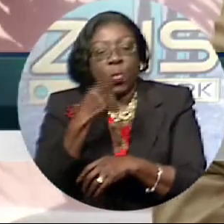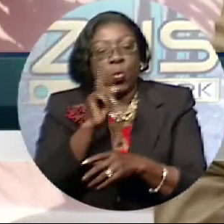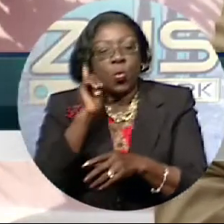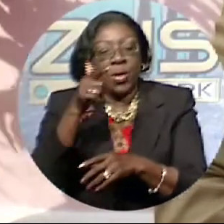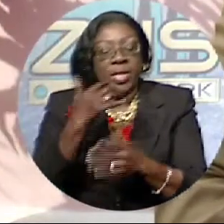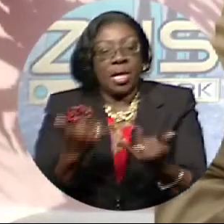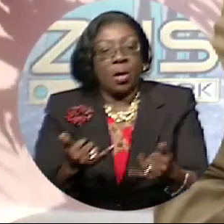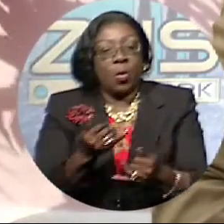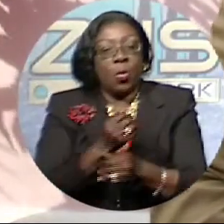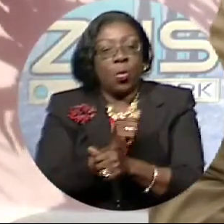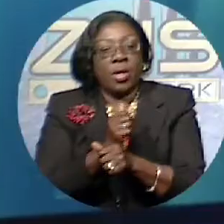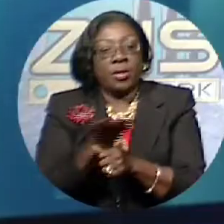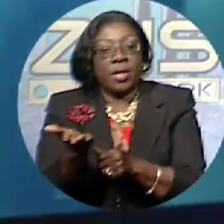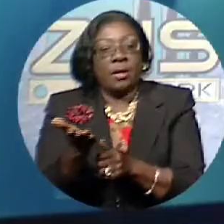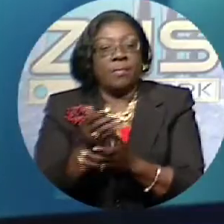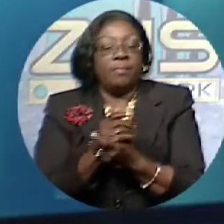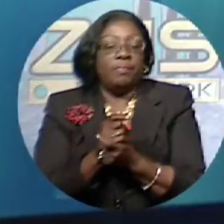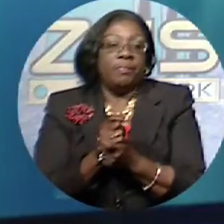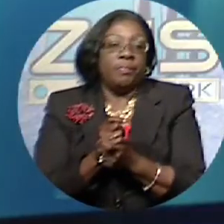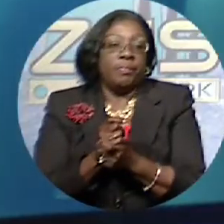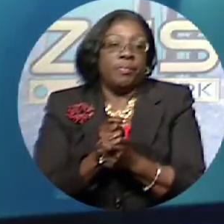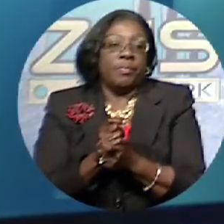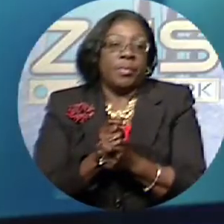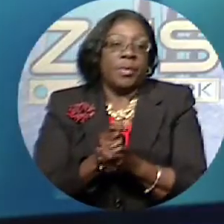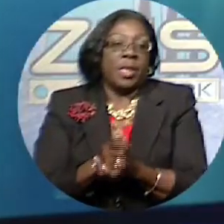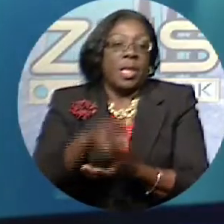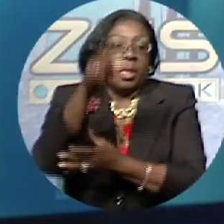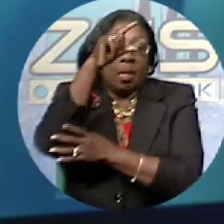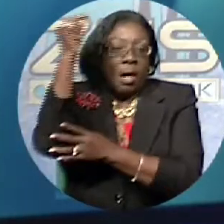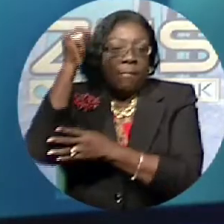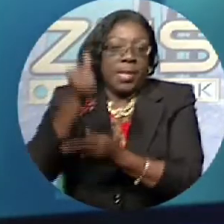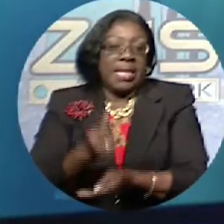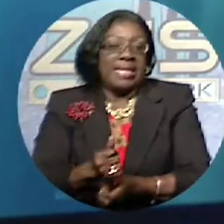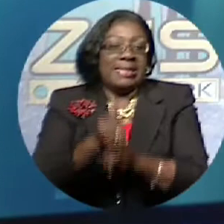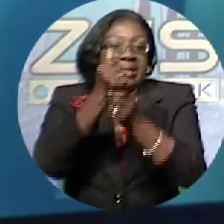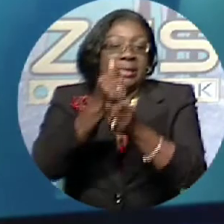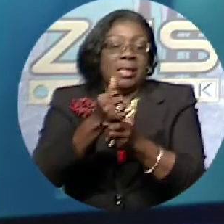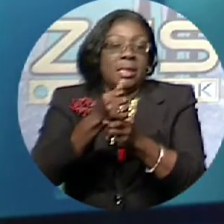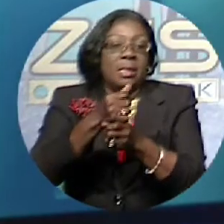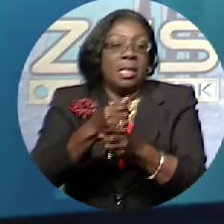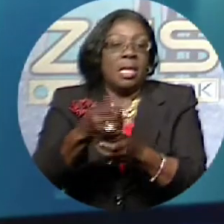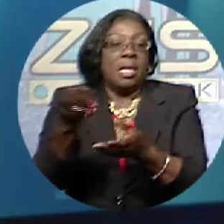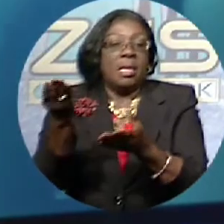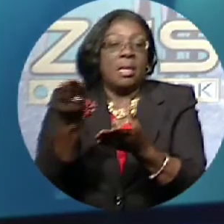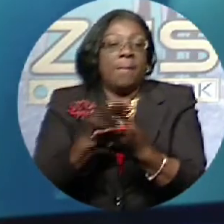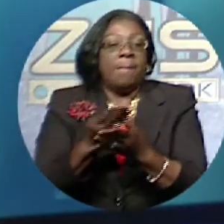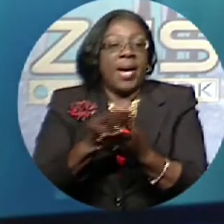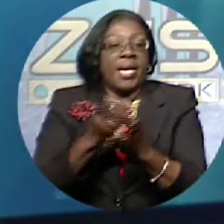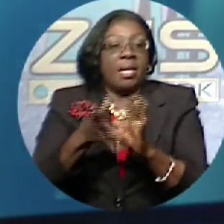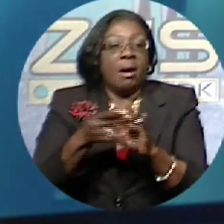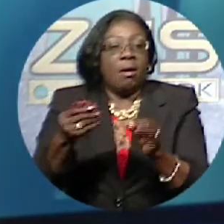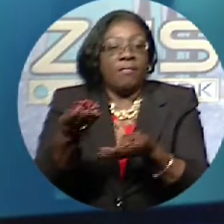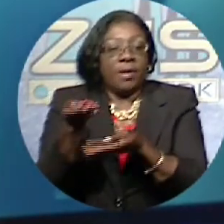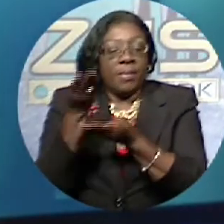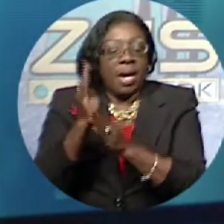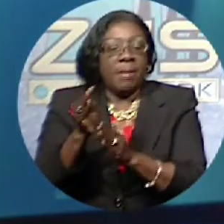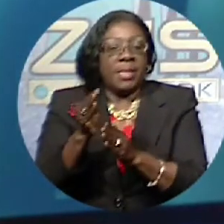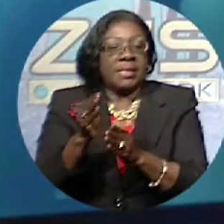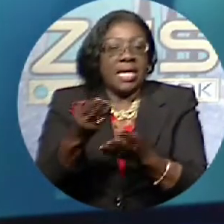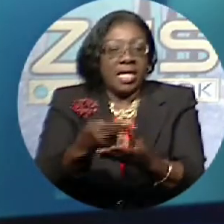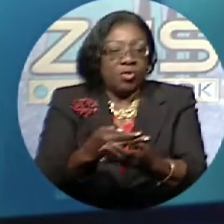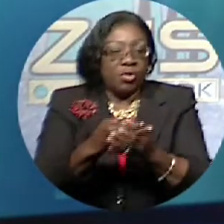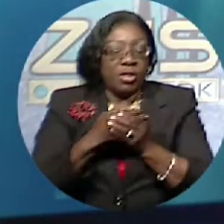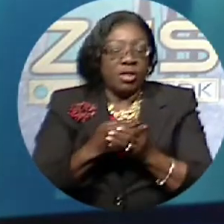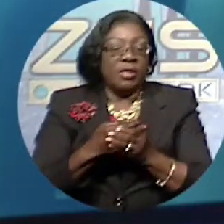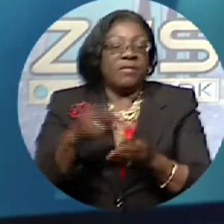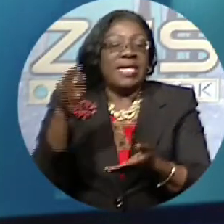Watson, ZNS Network News. Through government assistance, the Bank of the Bahamas has reserved tens of millions of dollars in loan